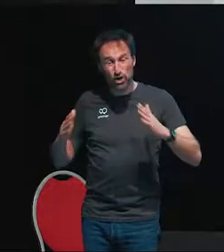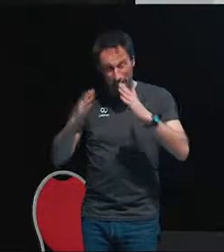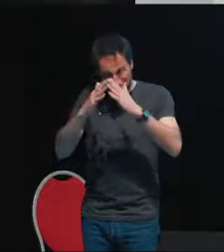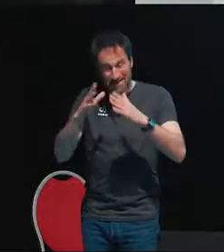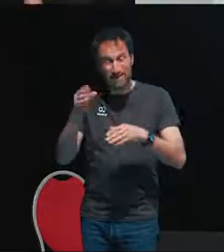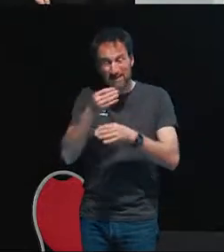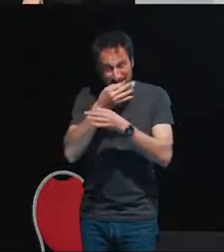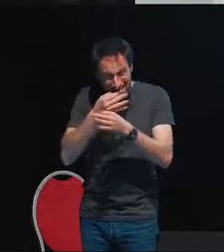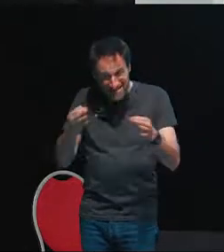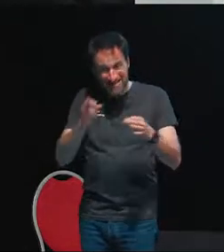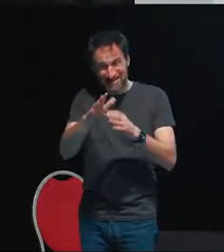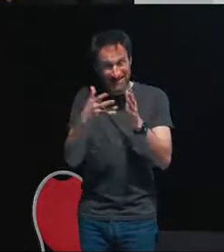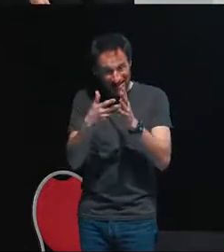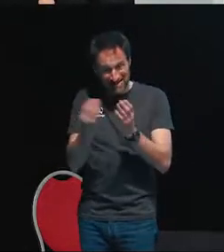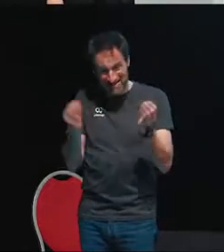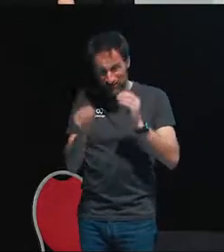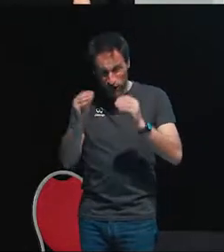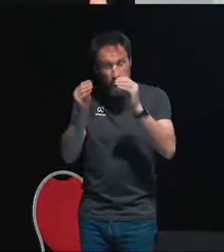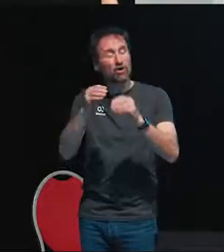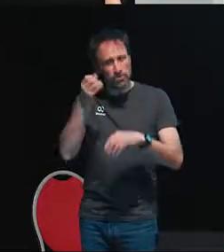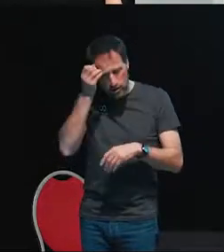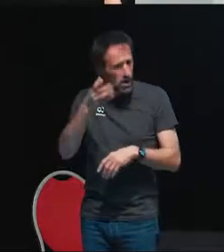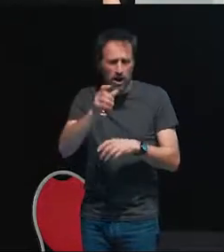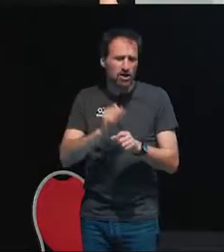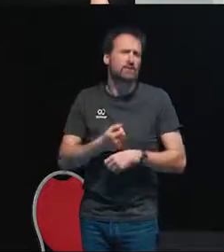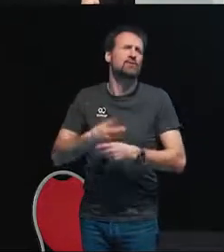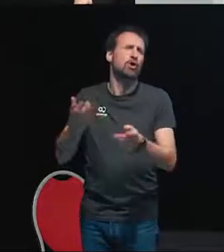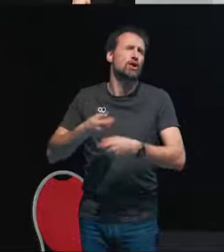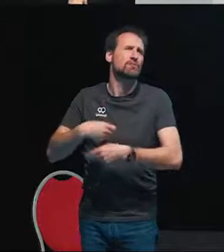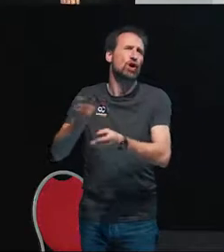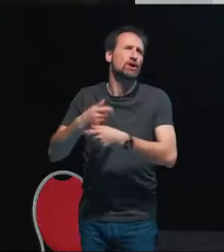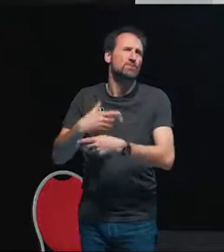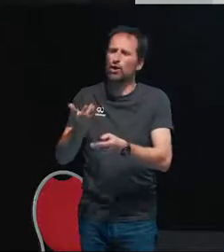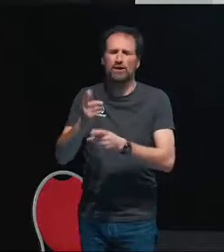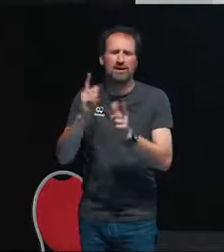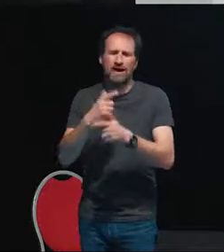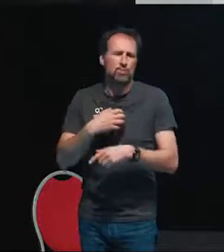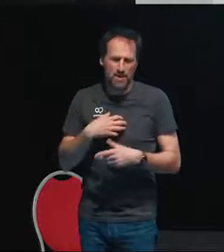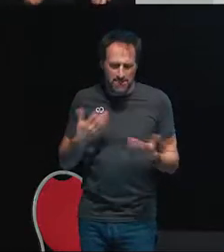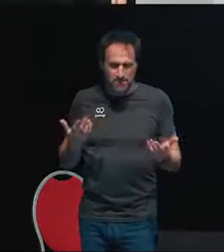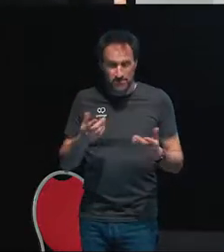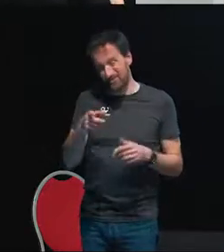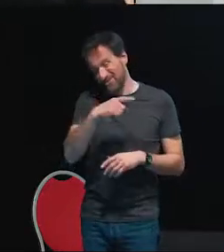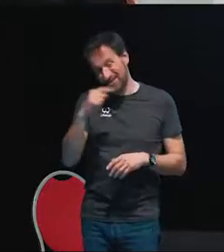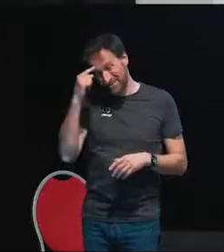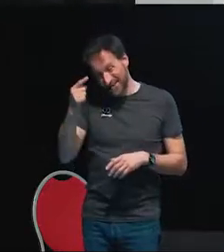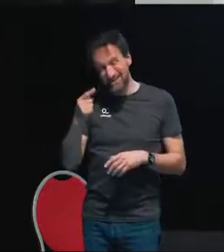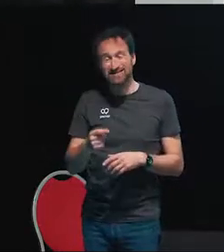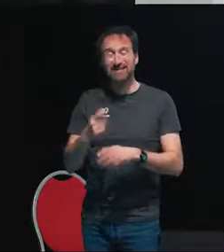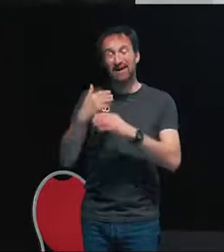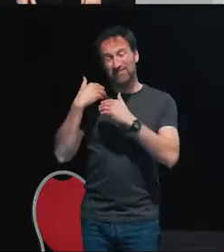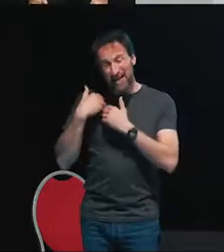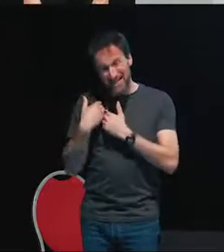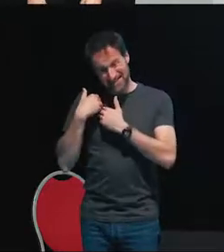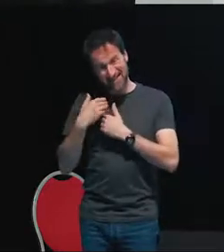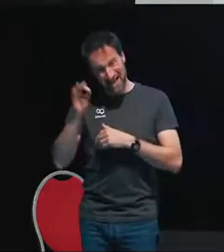well then you could just deploy all the time and you wouldn't have an issue but we all know that having a reliable test especially the higher you